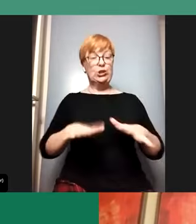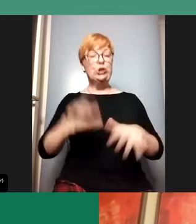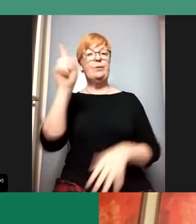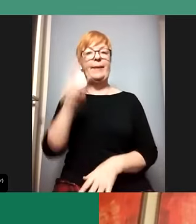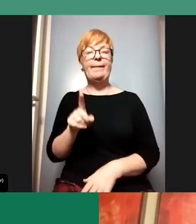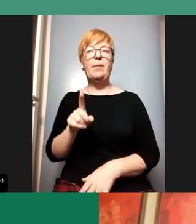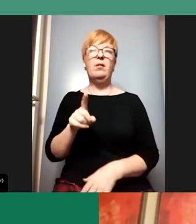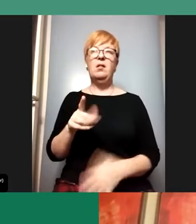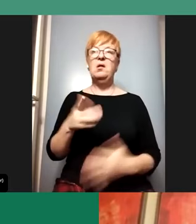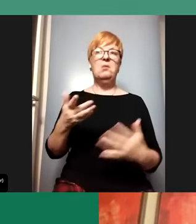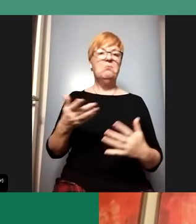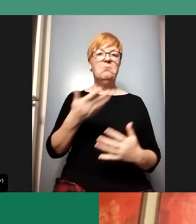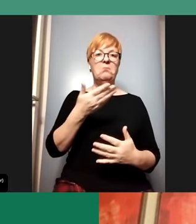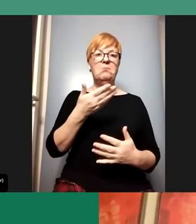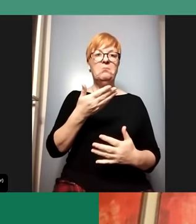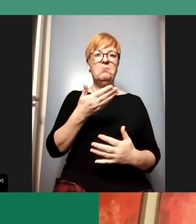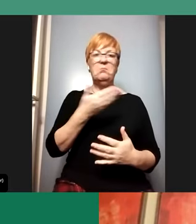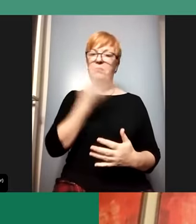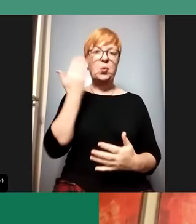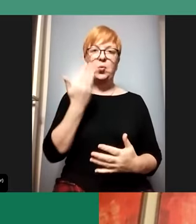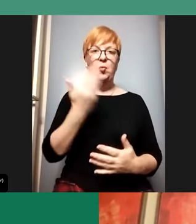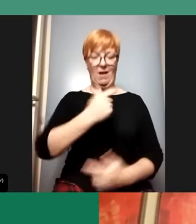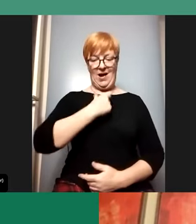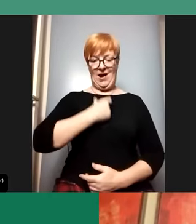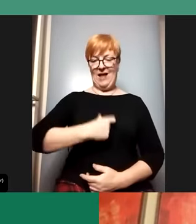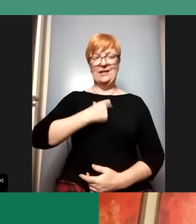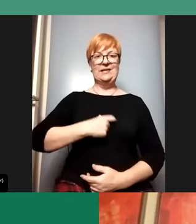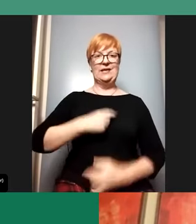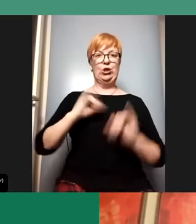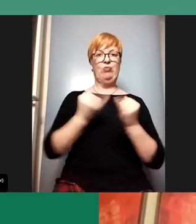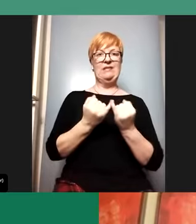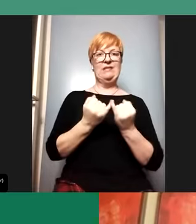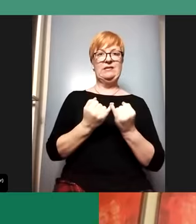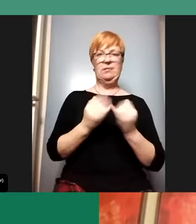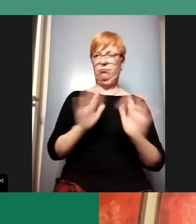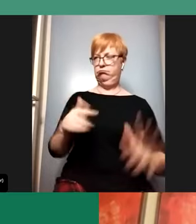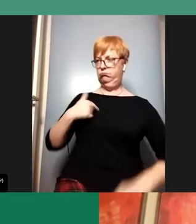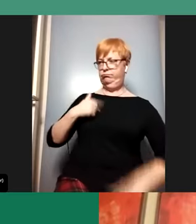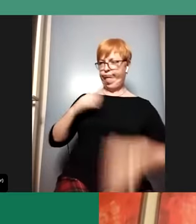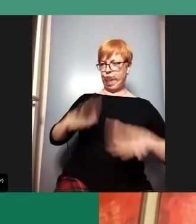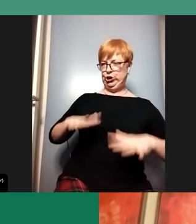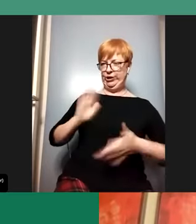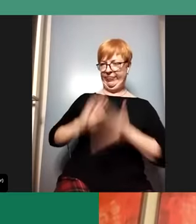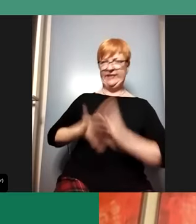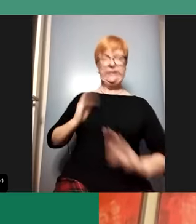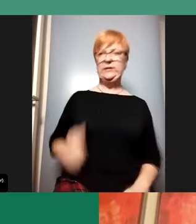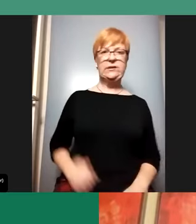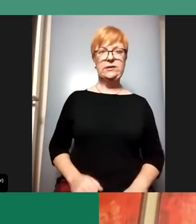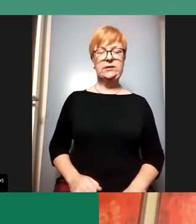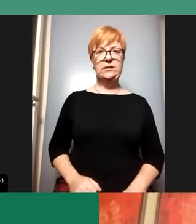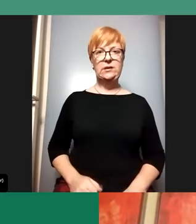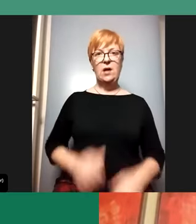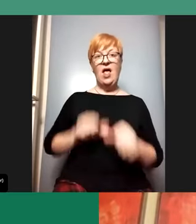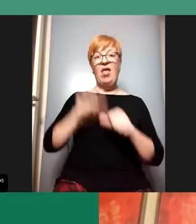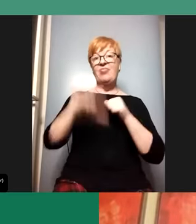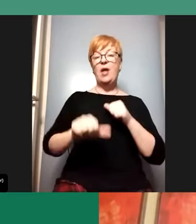real identity crisis, in the sense that they believed they were just British. It was just Britain, and that was it. And then suddenly after World War